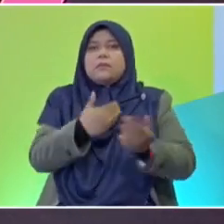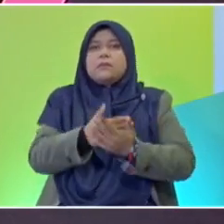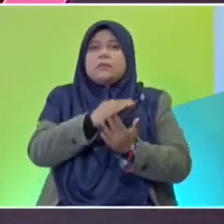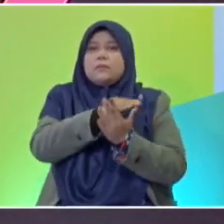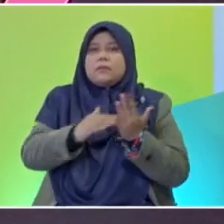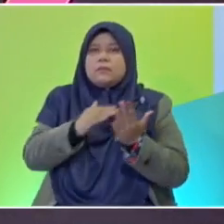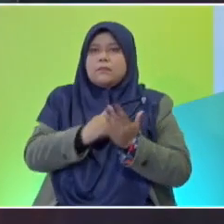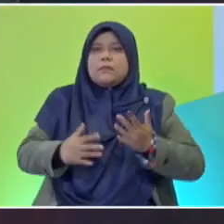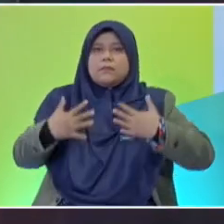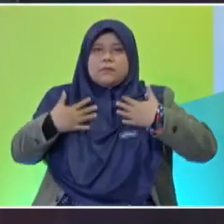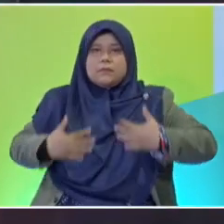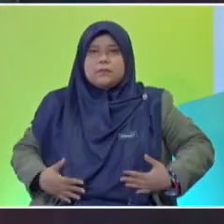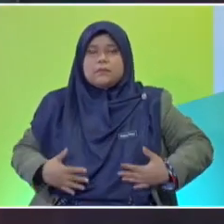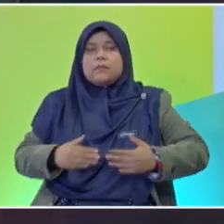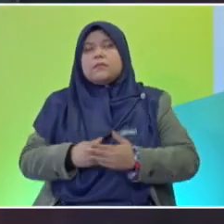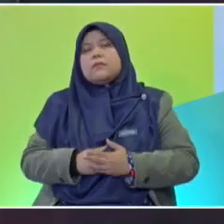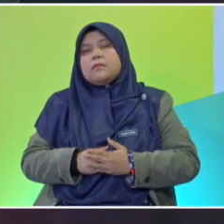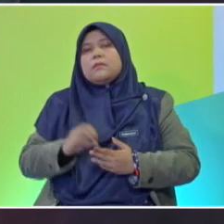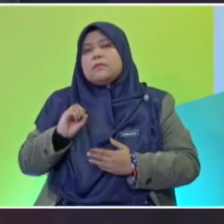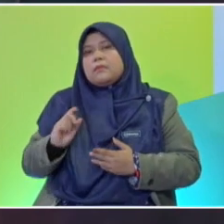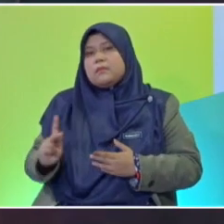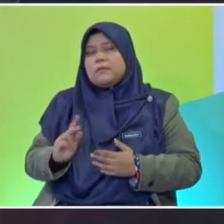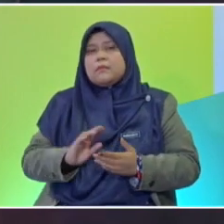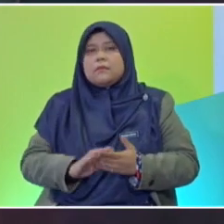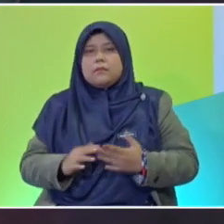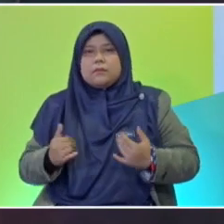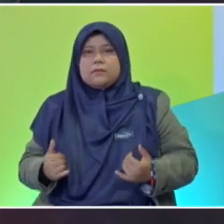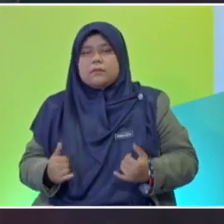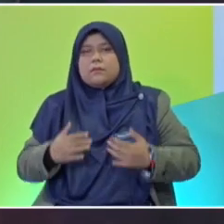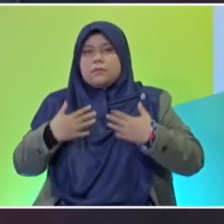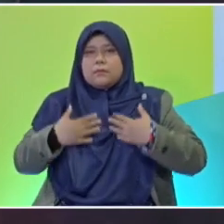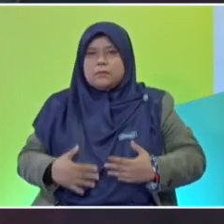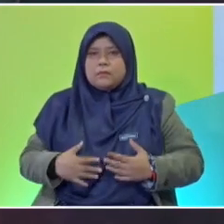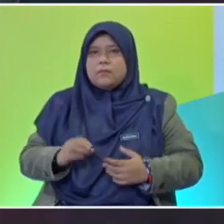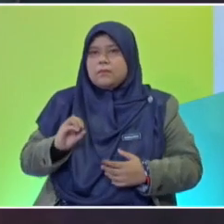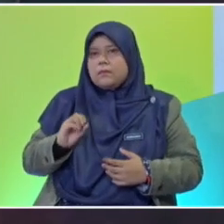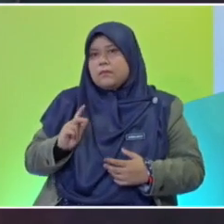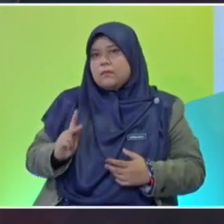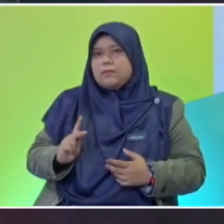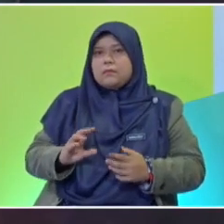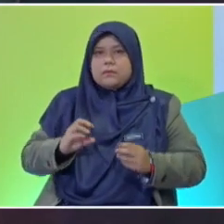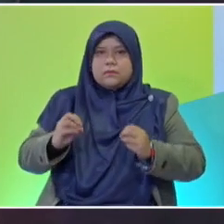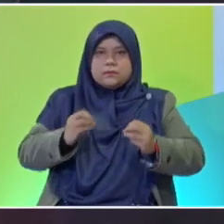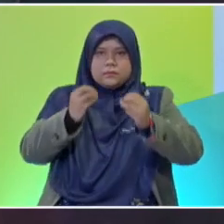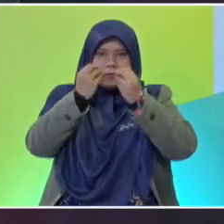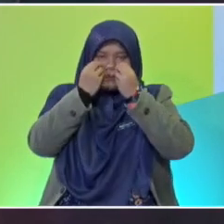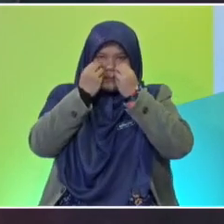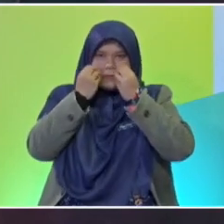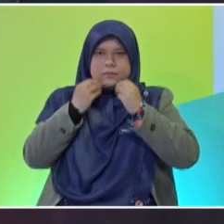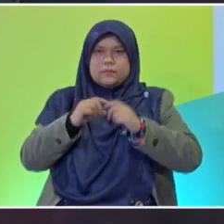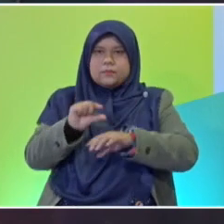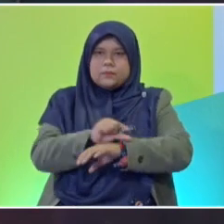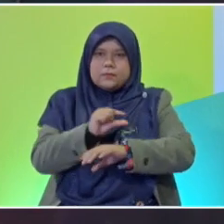body. Okay, so at the other parts of the body, when oxygen has been used up,